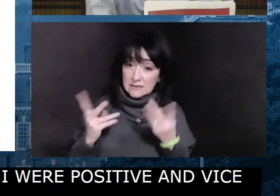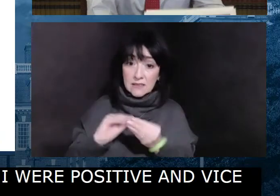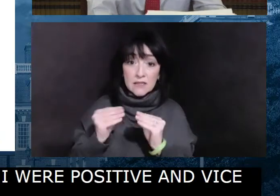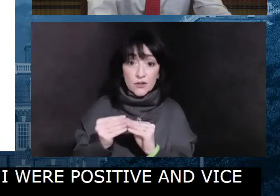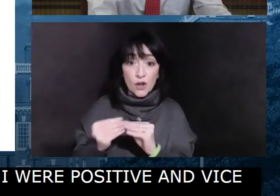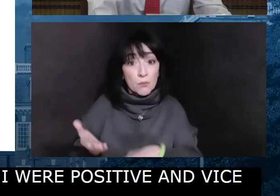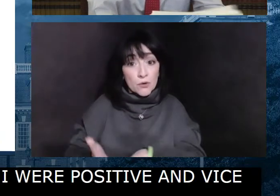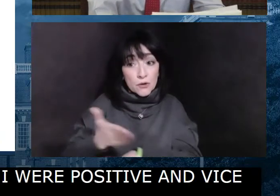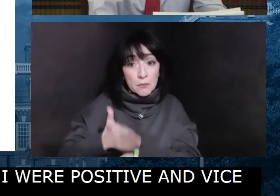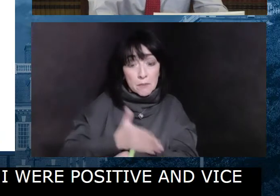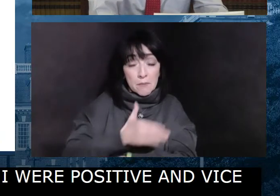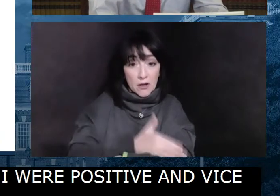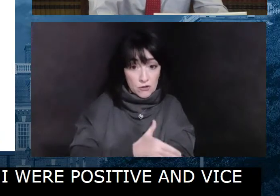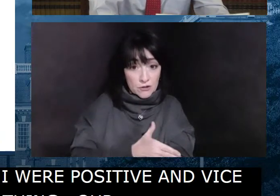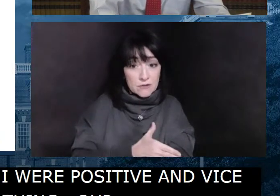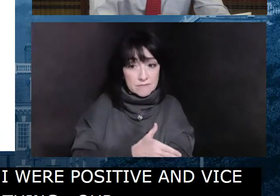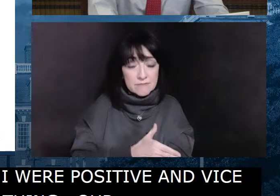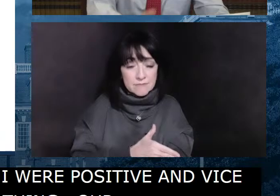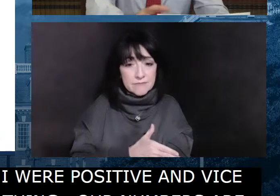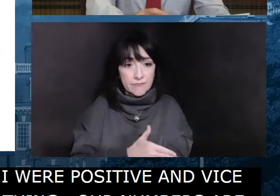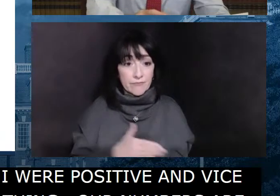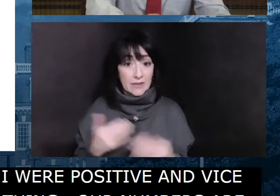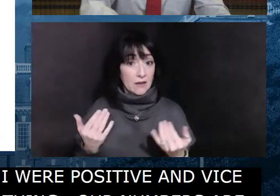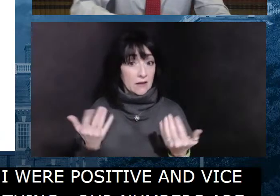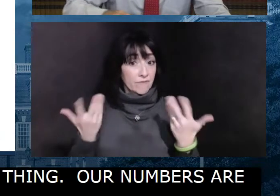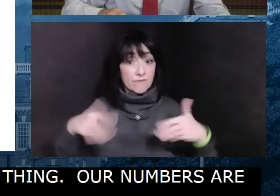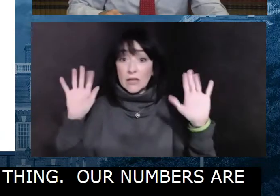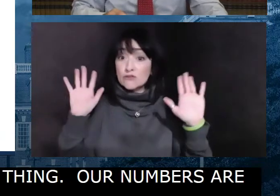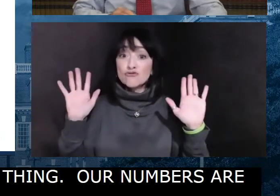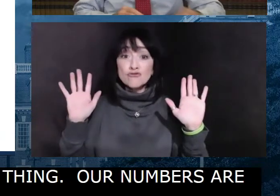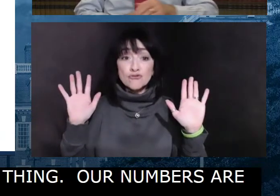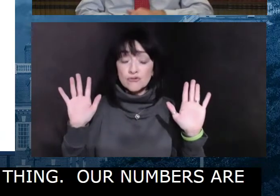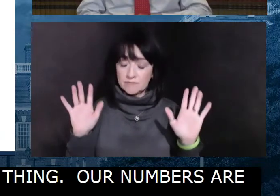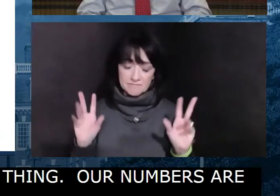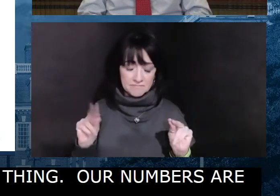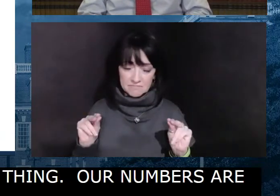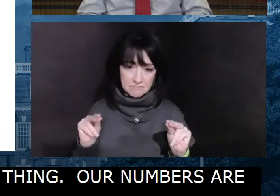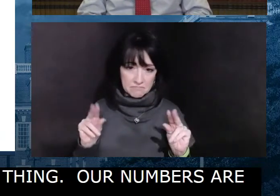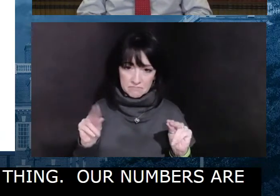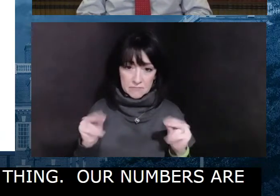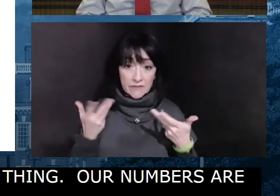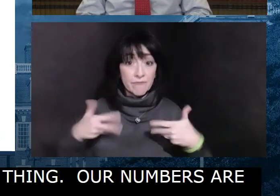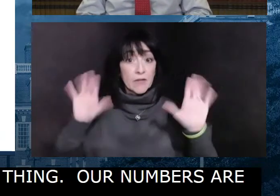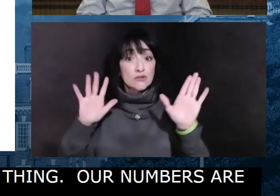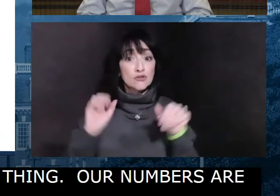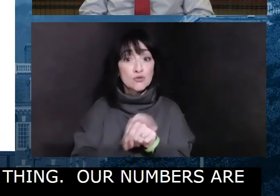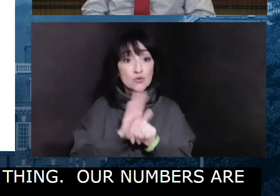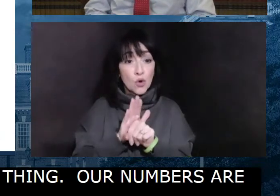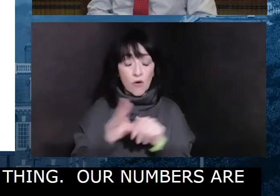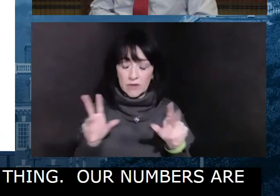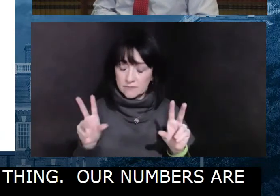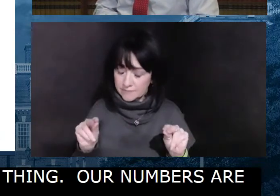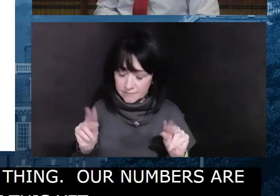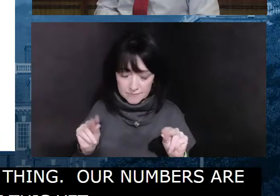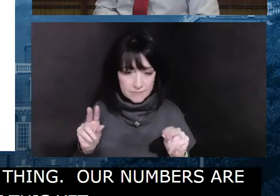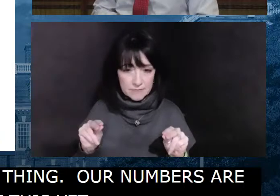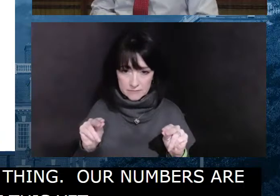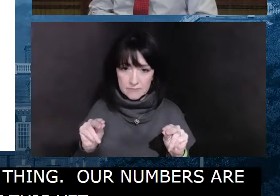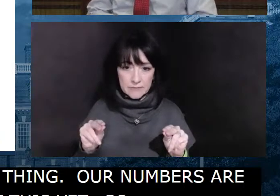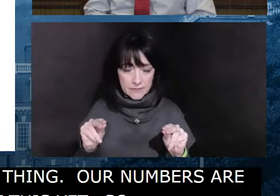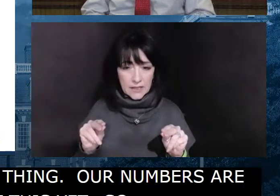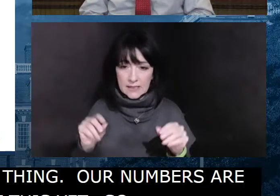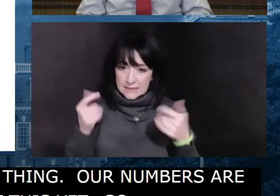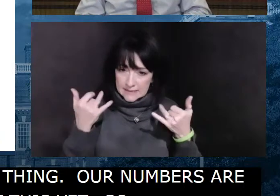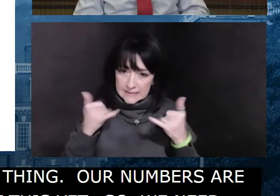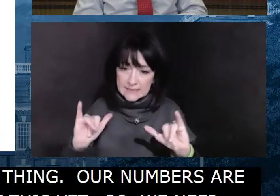we need everybody to bear down on this and wear a mask, keep socially distanced, avoid gatherings with folks outside